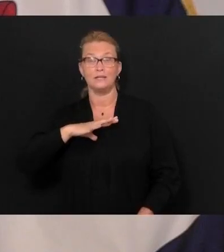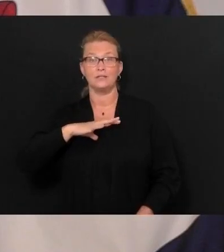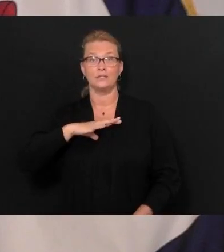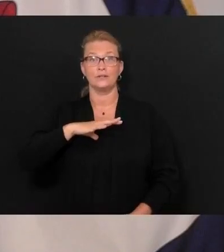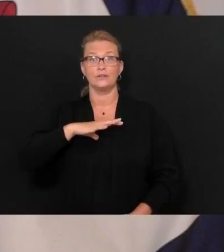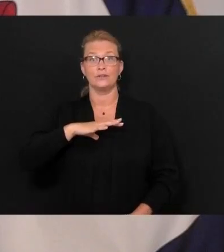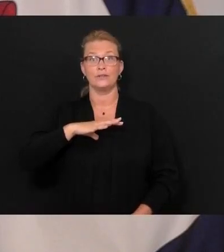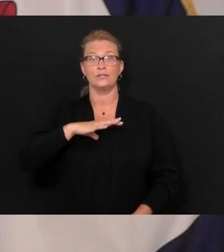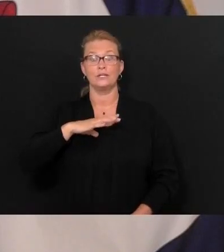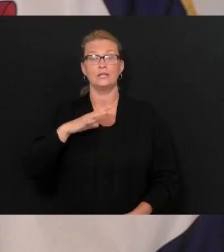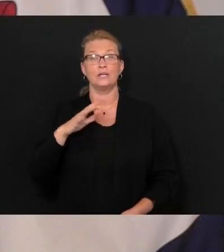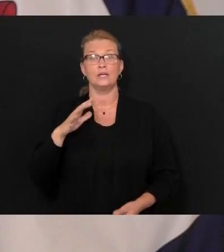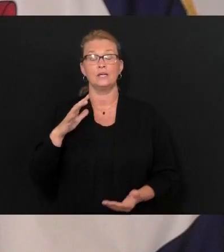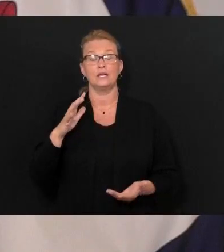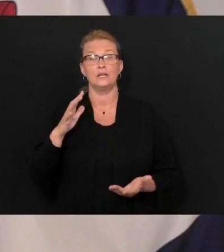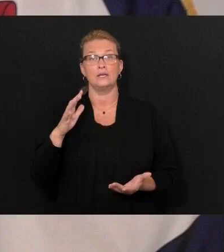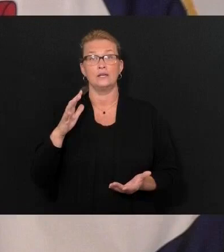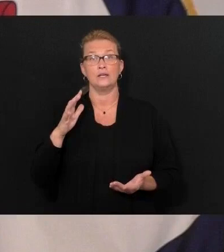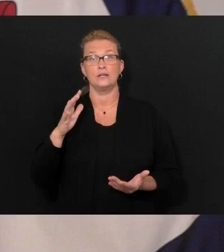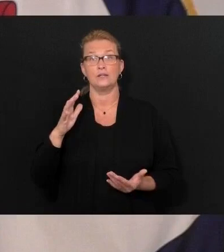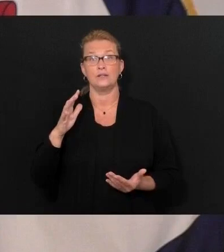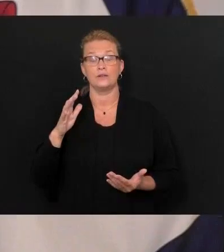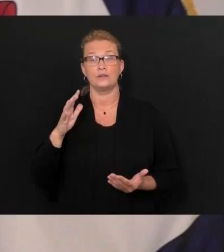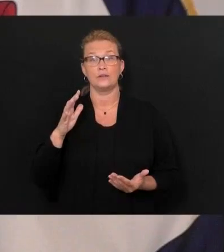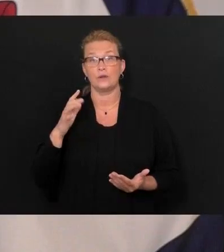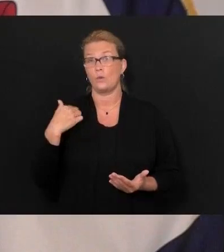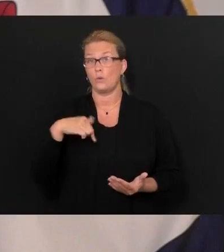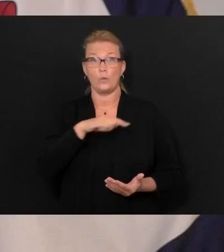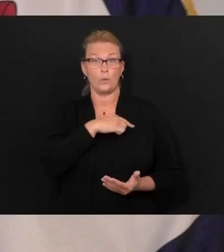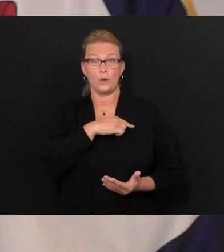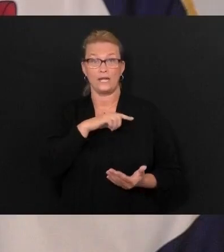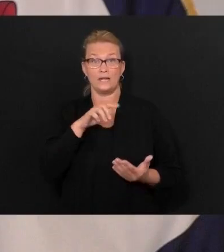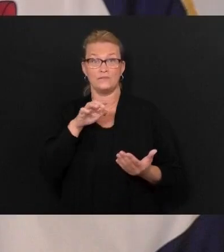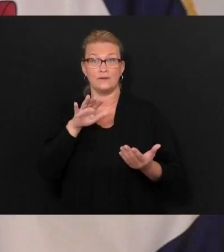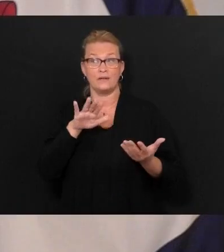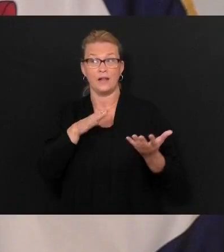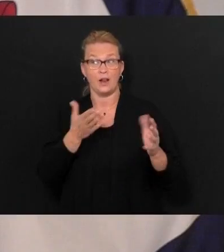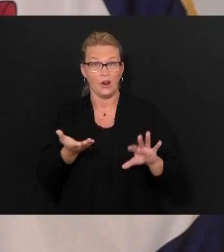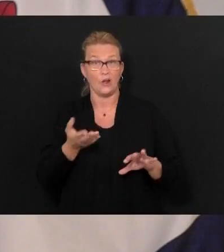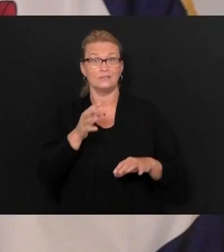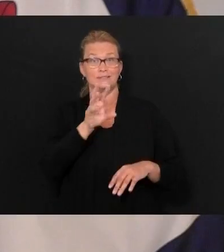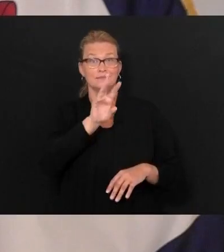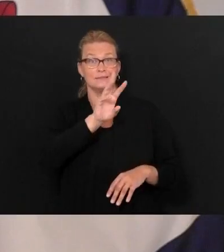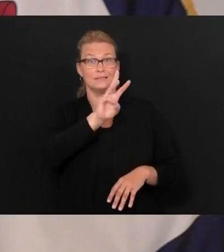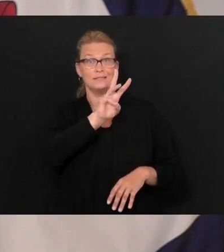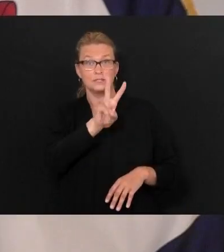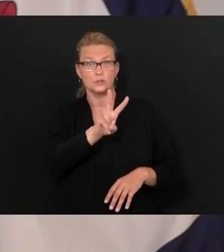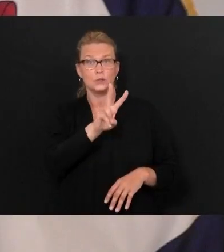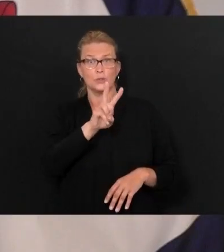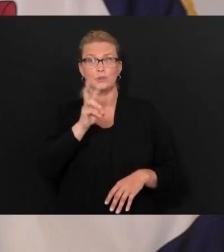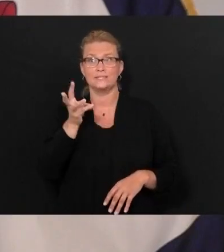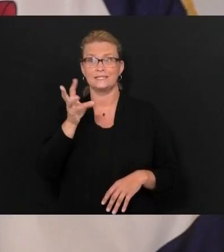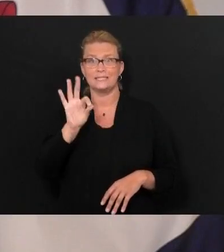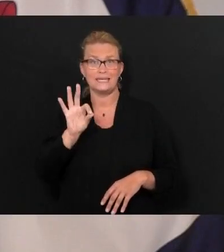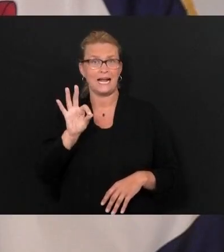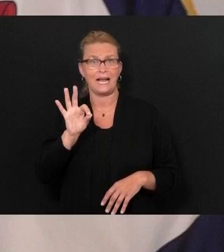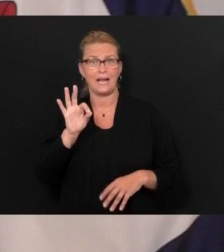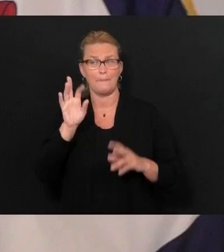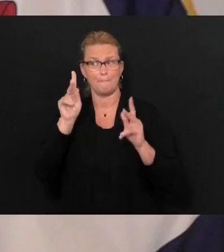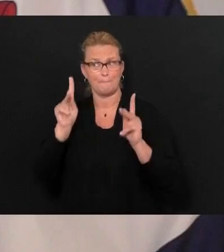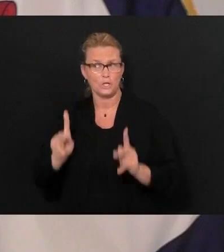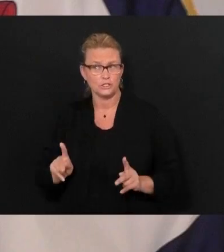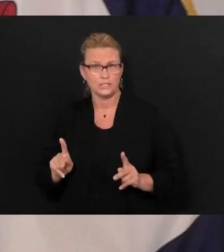both male, but we've lost a 62-year-old and a 69-year-old